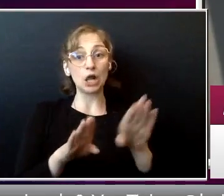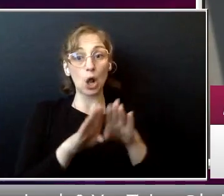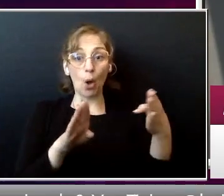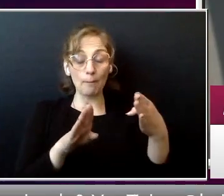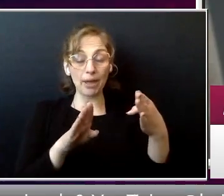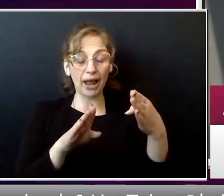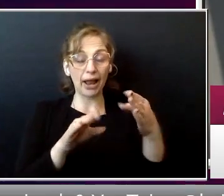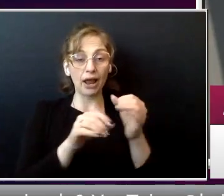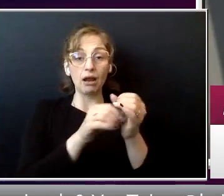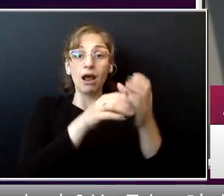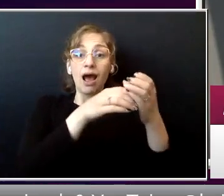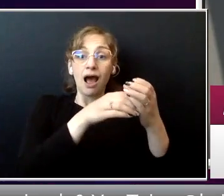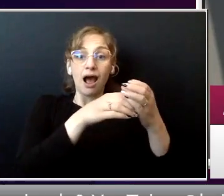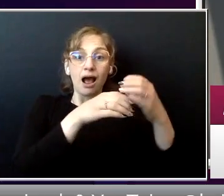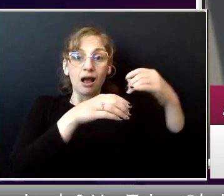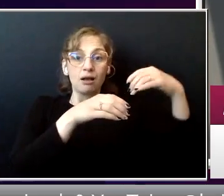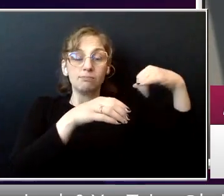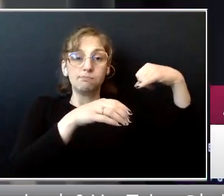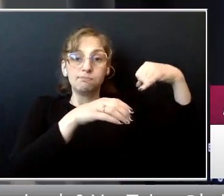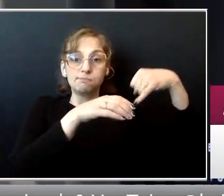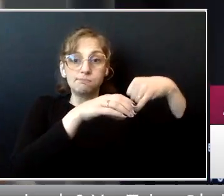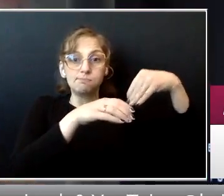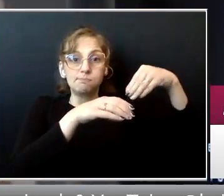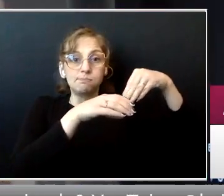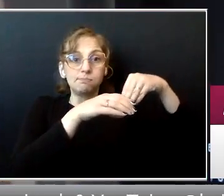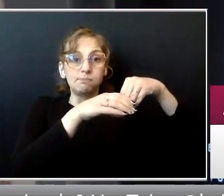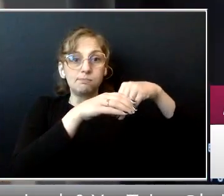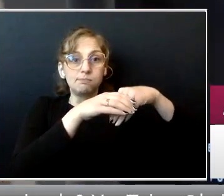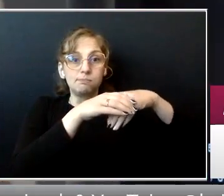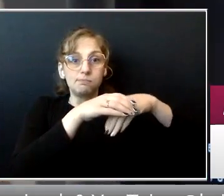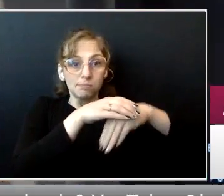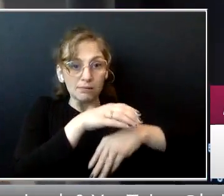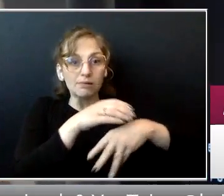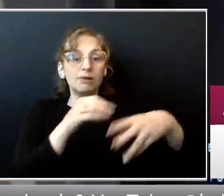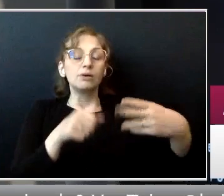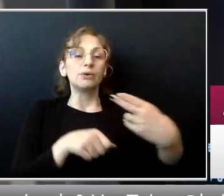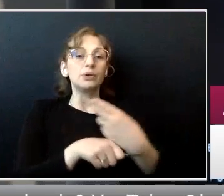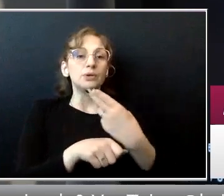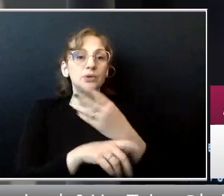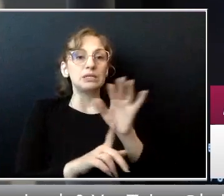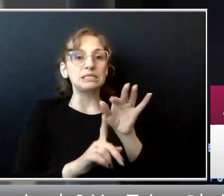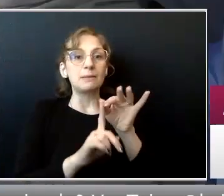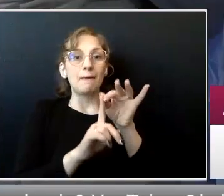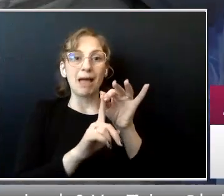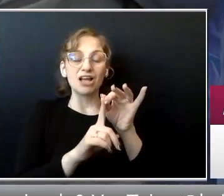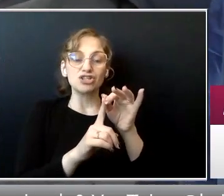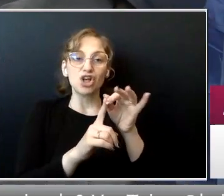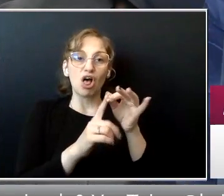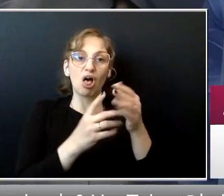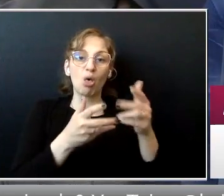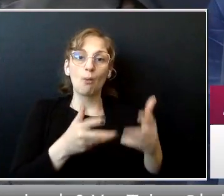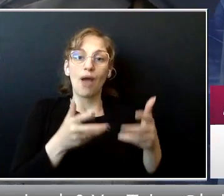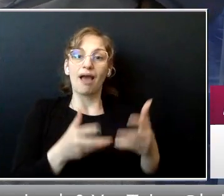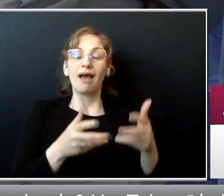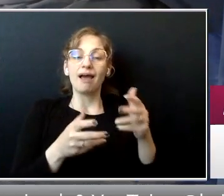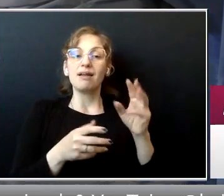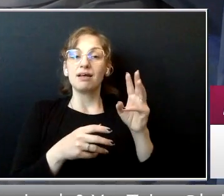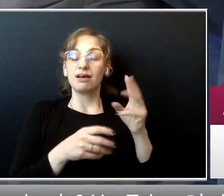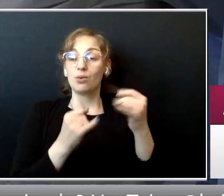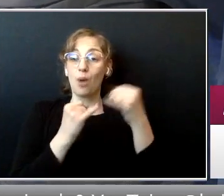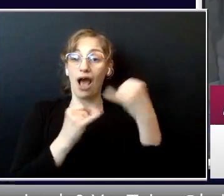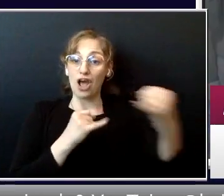work your way through the little channels in the concrete with special weighted wires. They're kind of heavier on the end, and they can help stick through